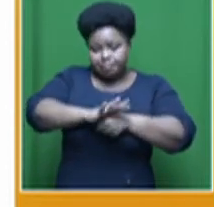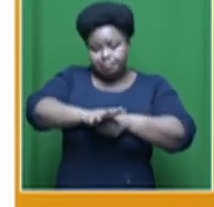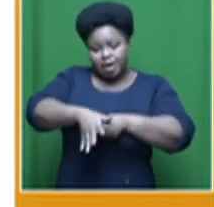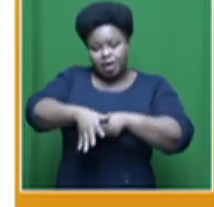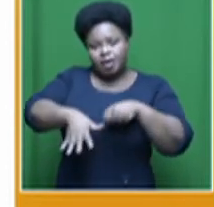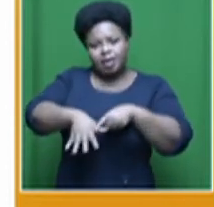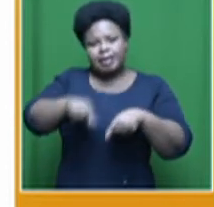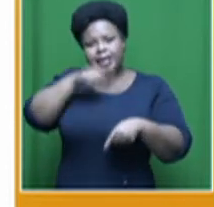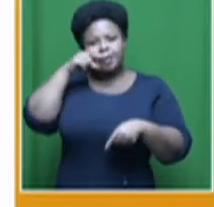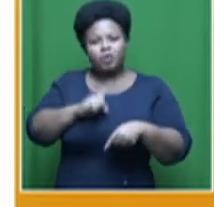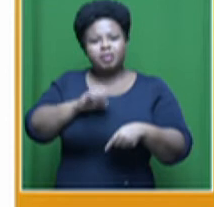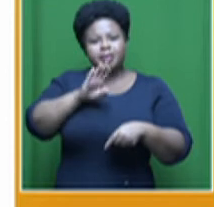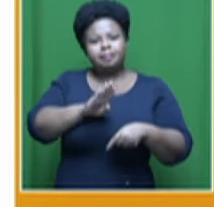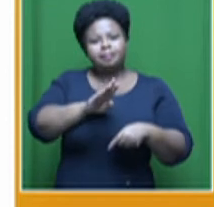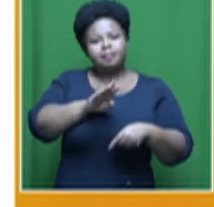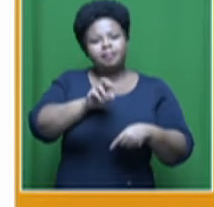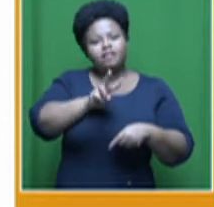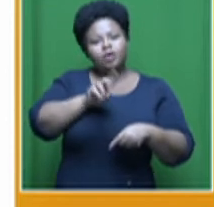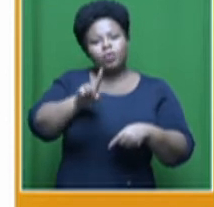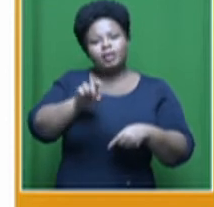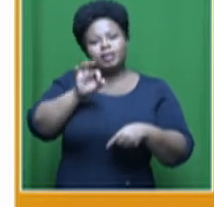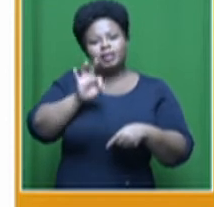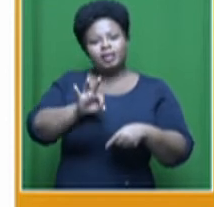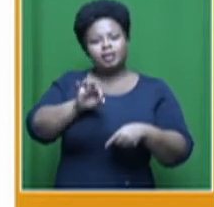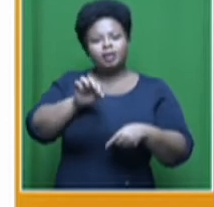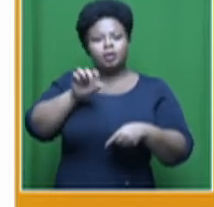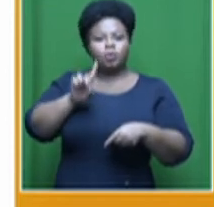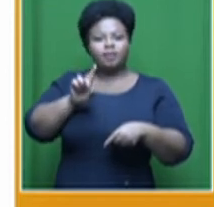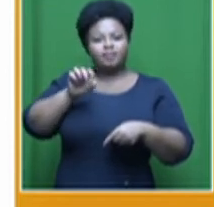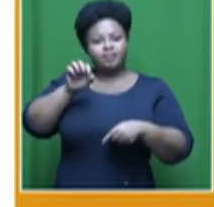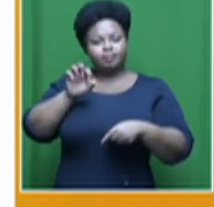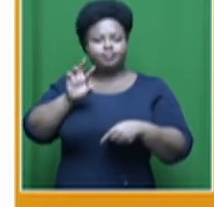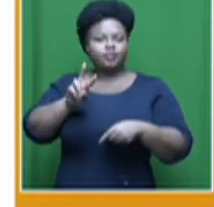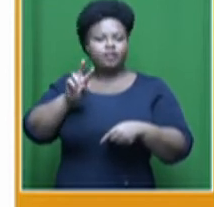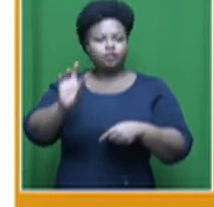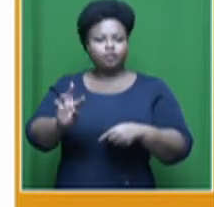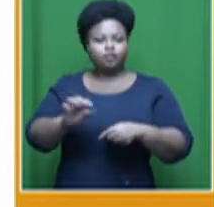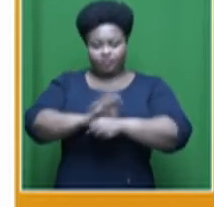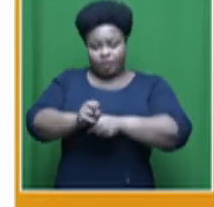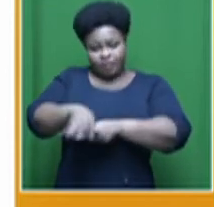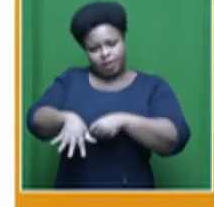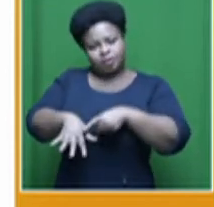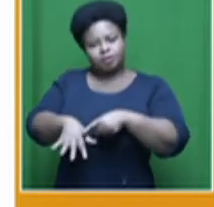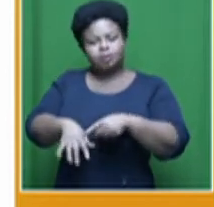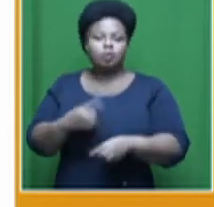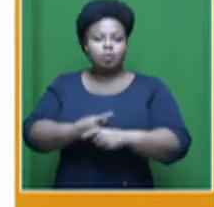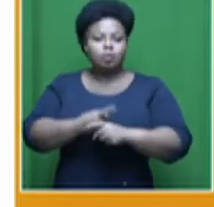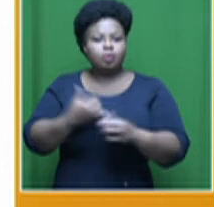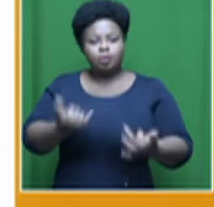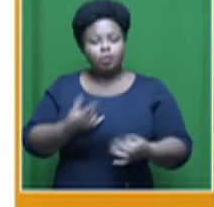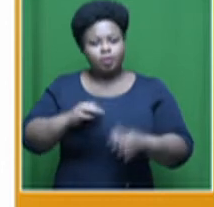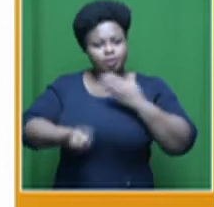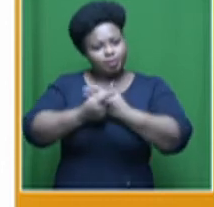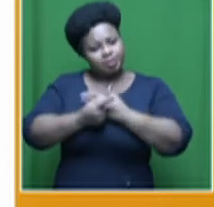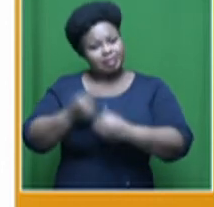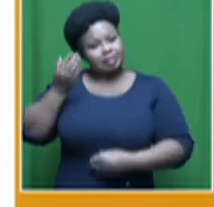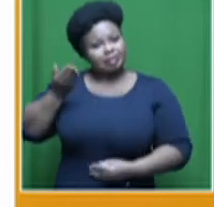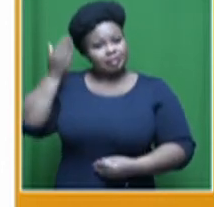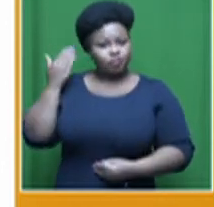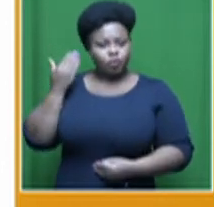as a B.1.351 variant. And then also in terms of exactly what happened over the course of